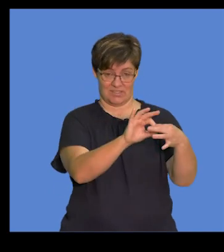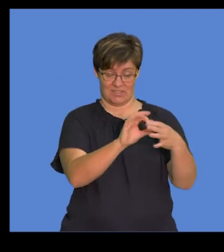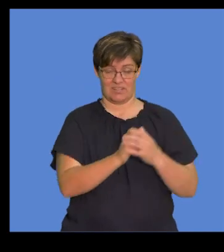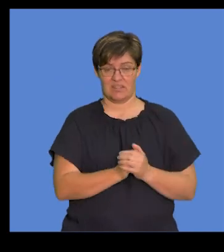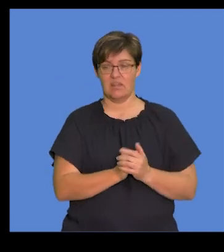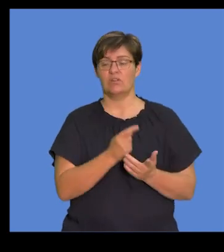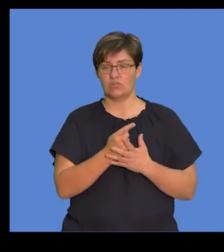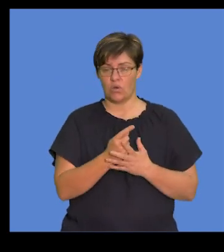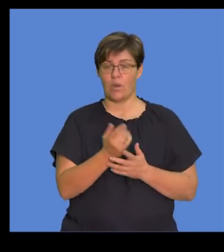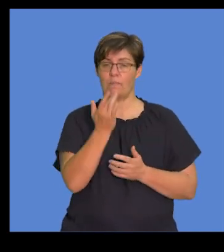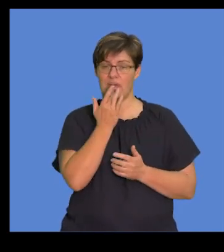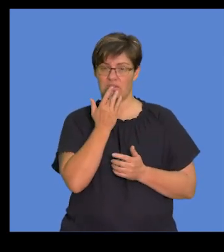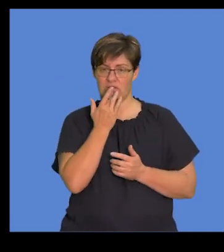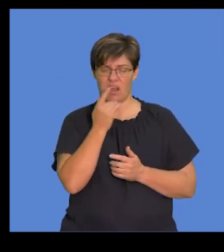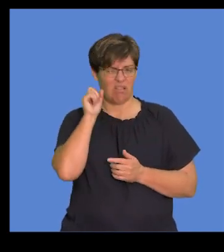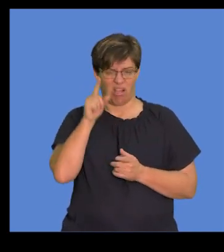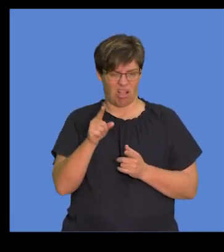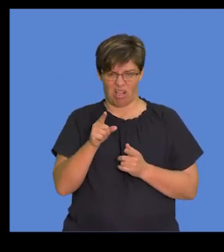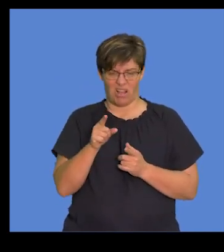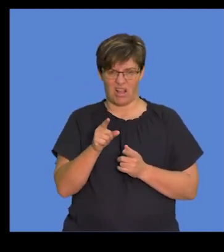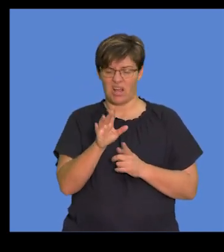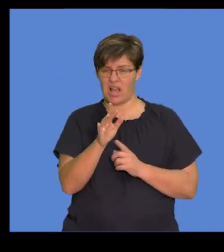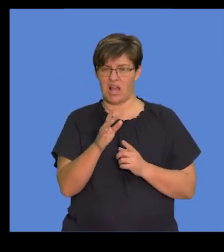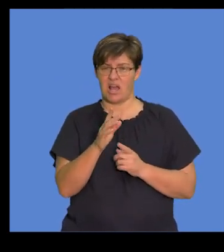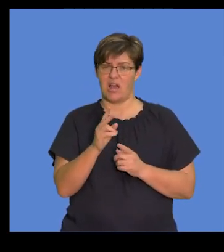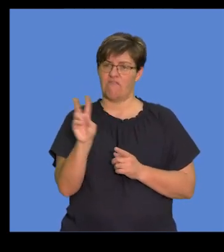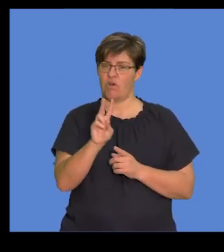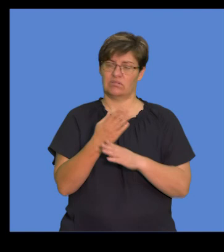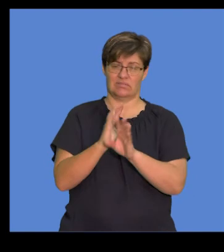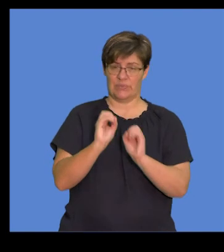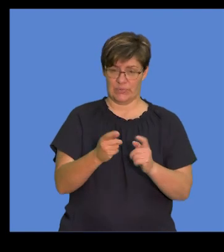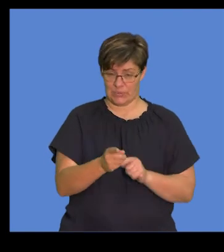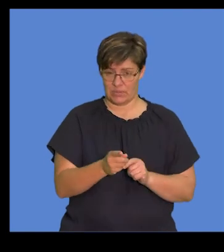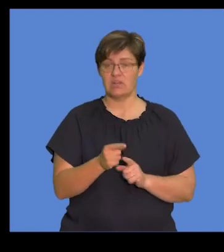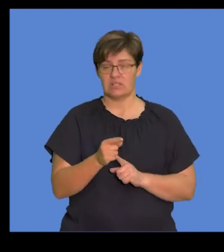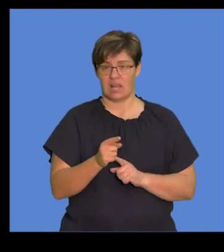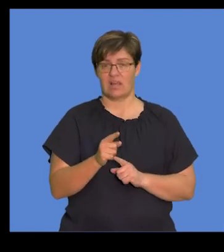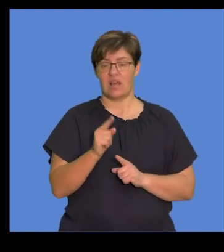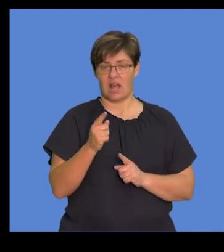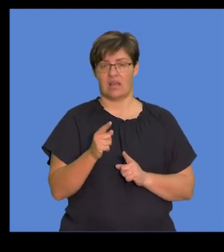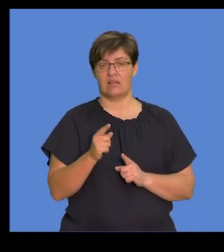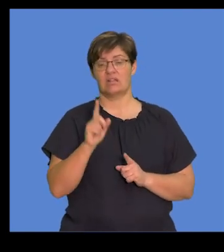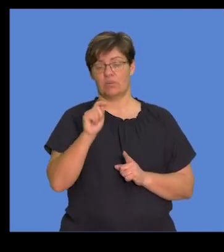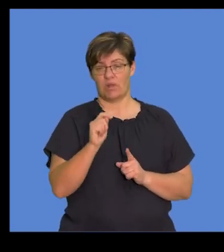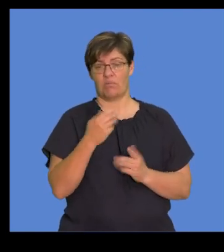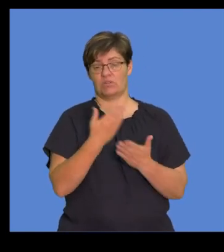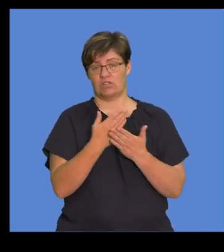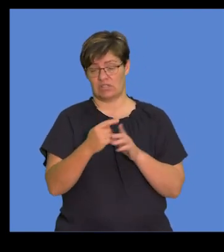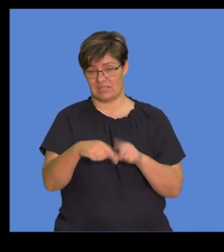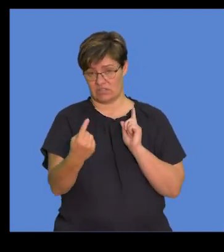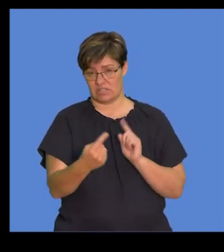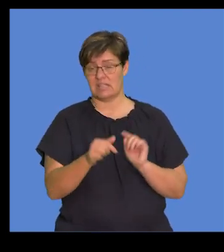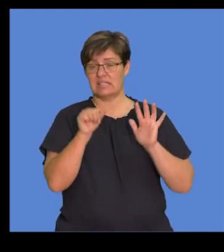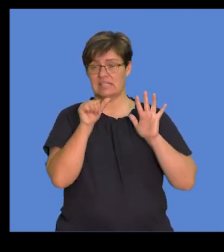across the parallel combination of resistors. So if the battery has negligible resistance of 6 volts, this is the terminal potential